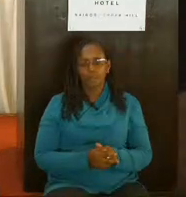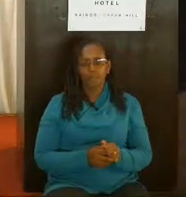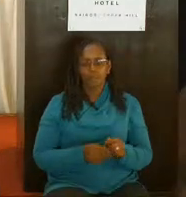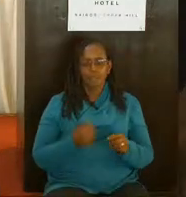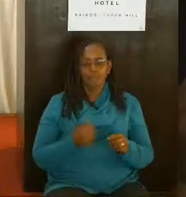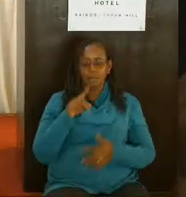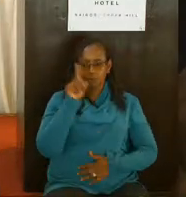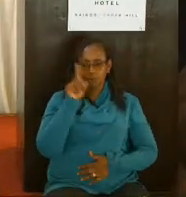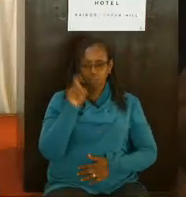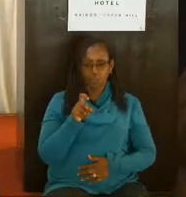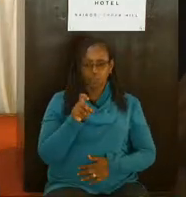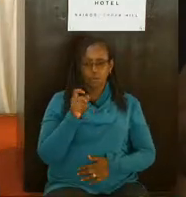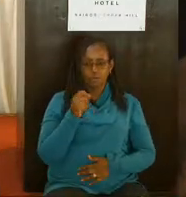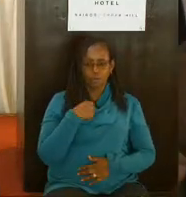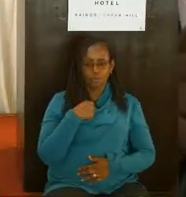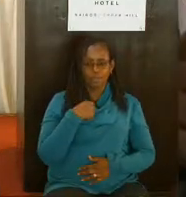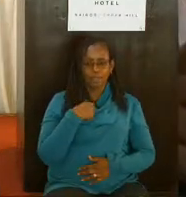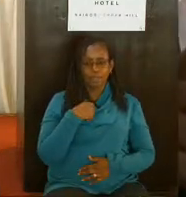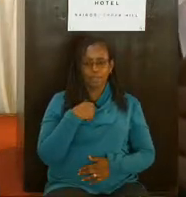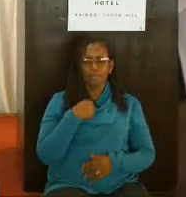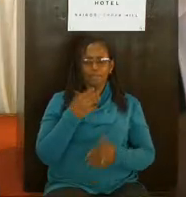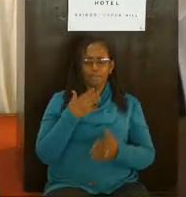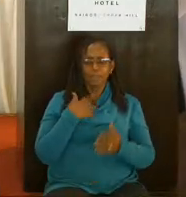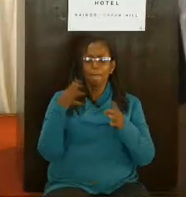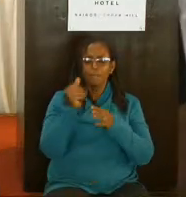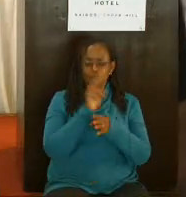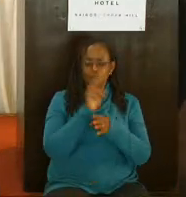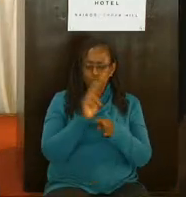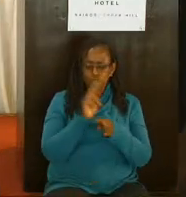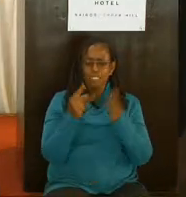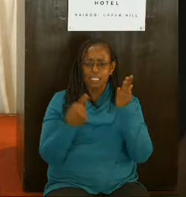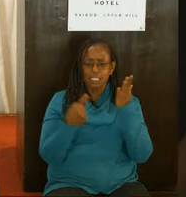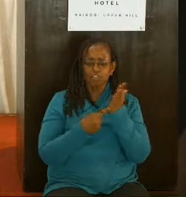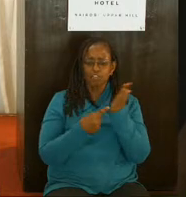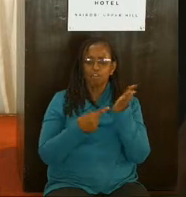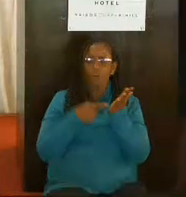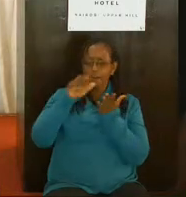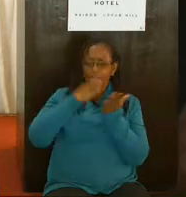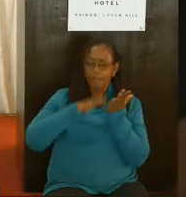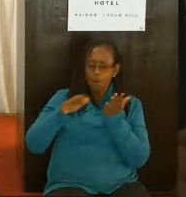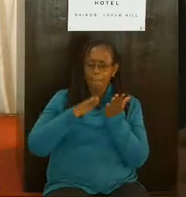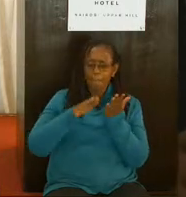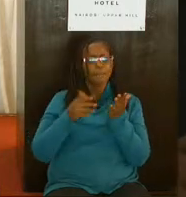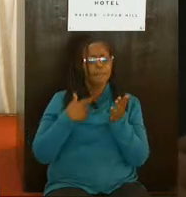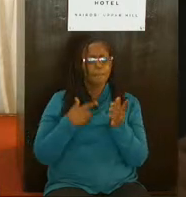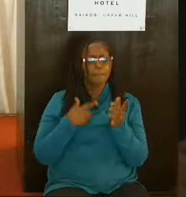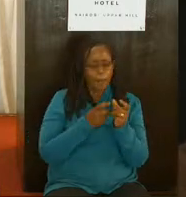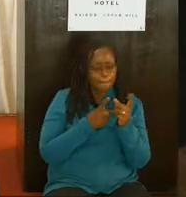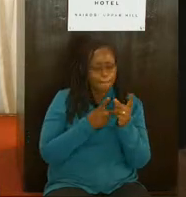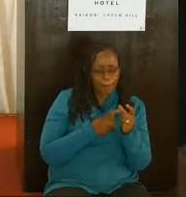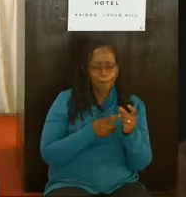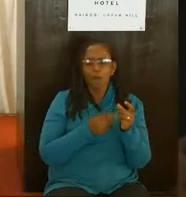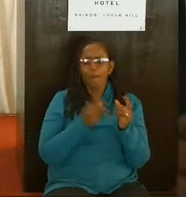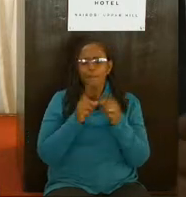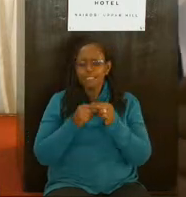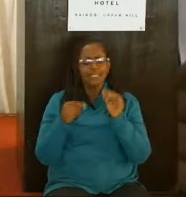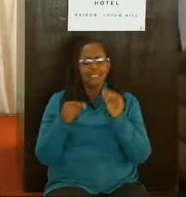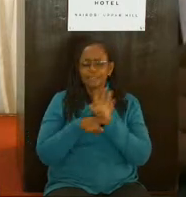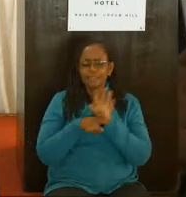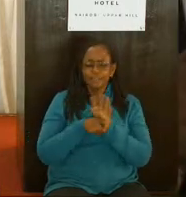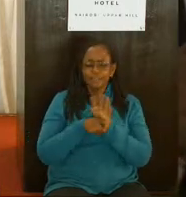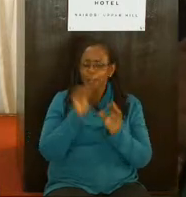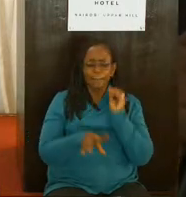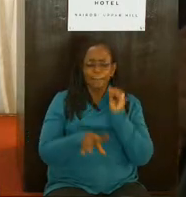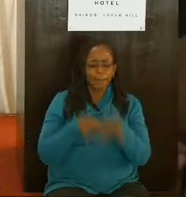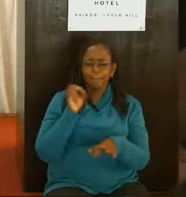the question of abuse of the digital platform in terms of incitement messages and there was also an observation